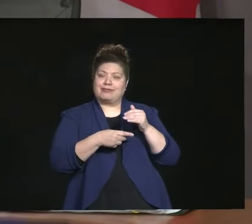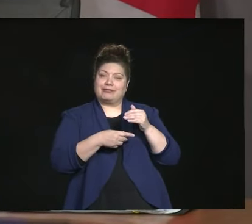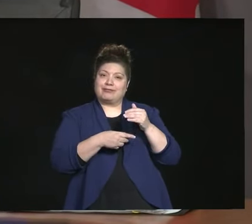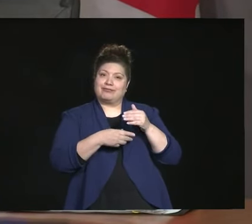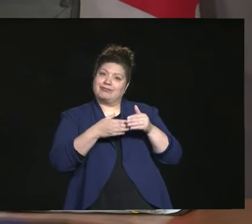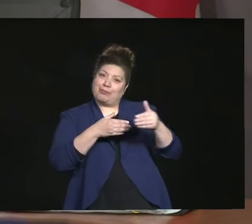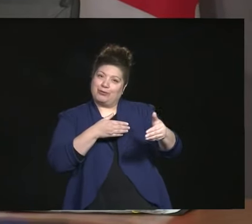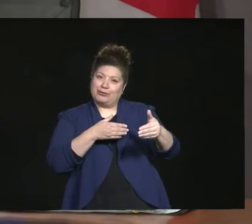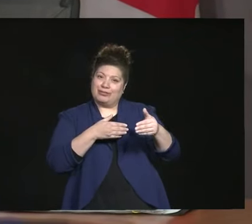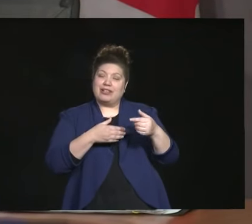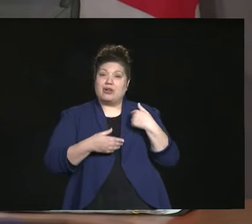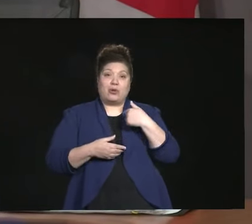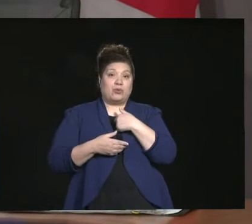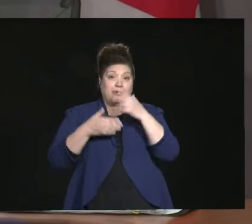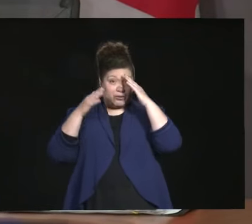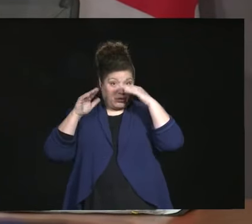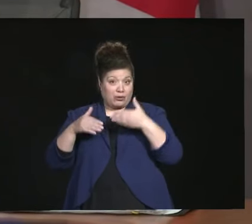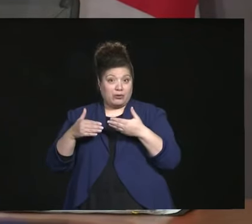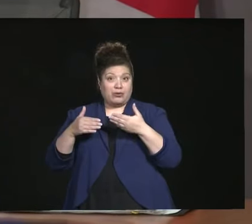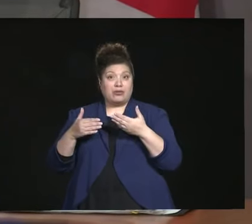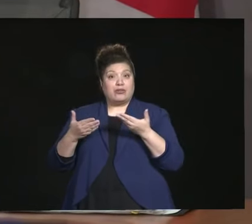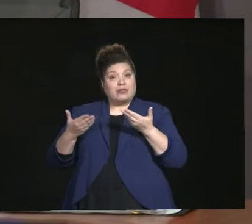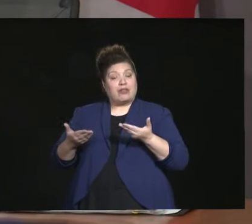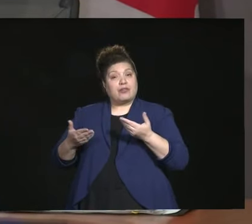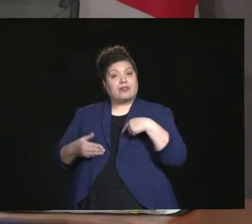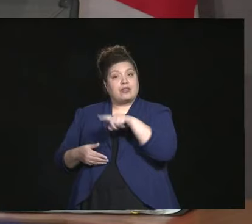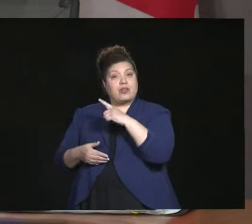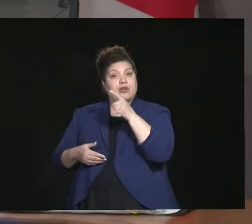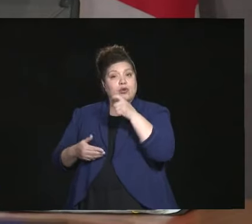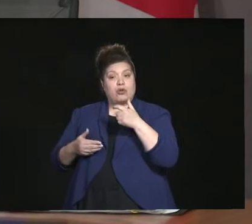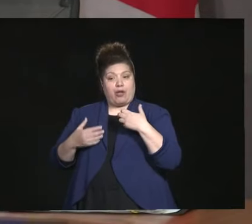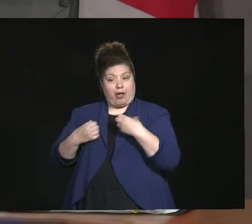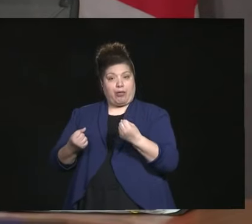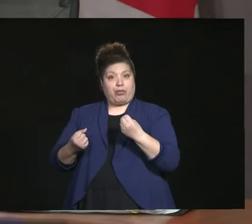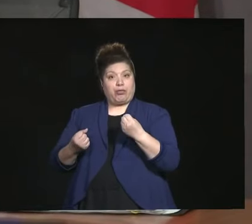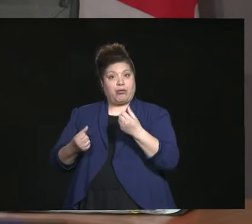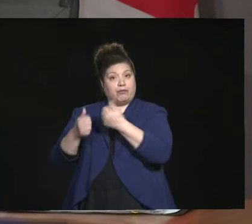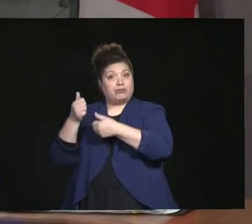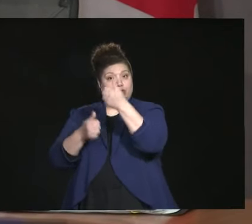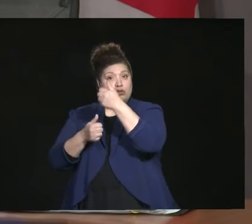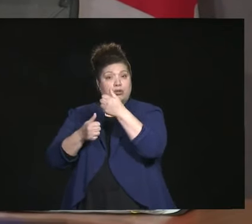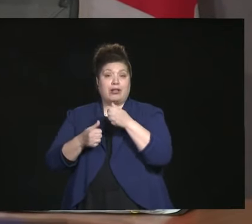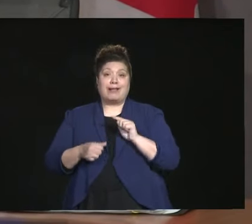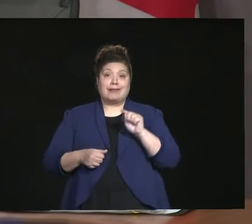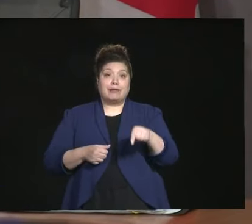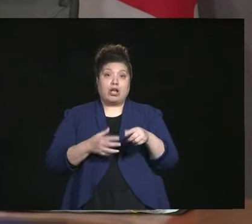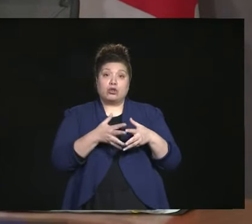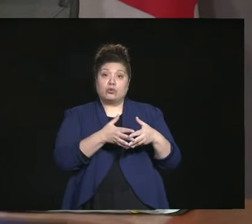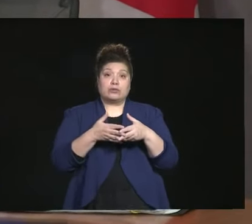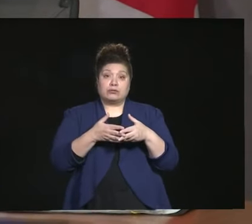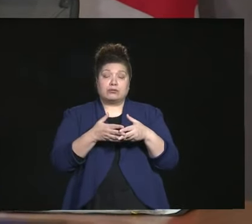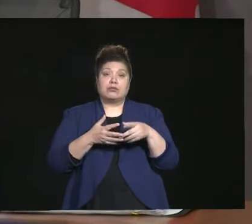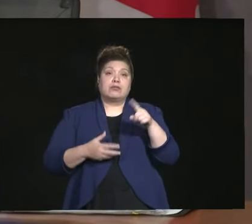public health officials on the other side of the border is also managing anyone who's sick as well.